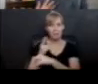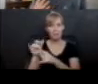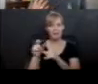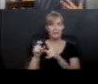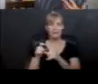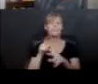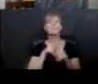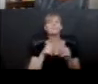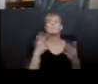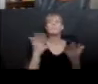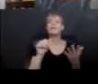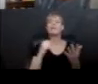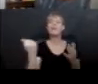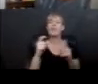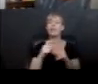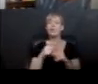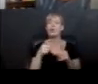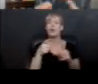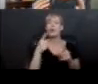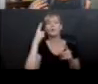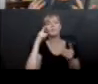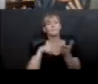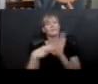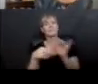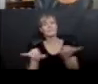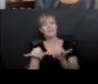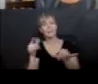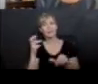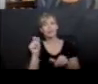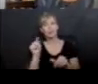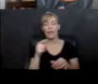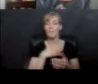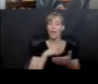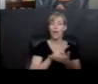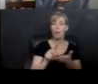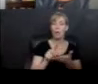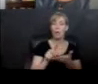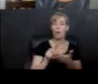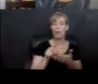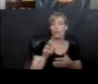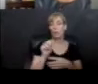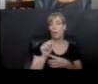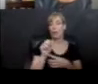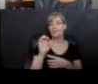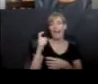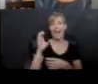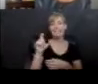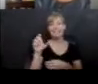that would mean the same thing? So my week was excellent. It was fabulous.